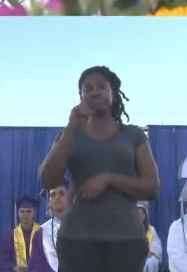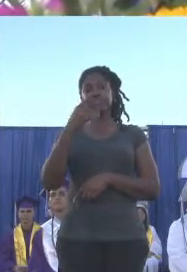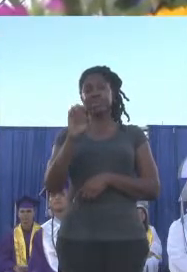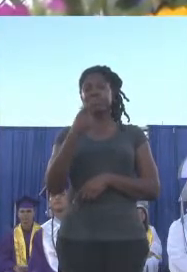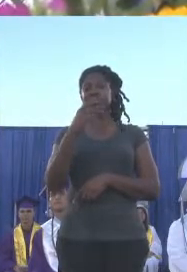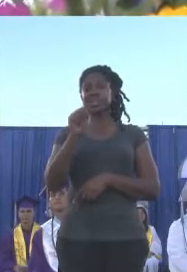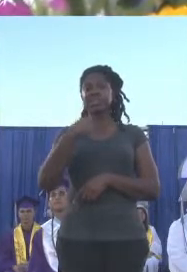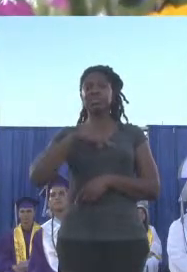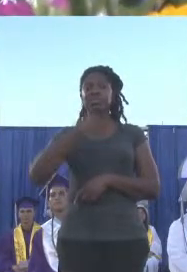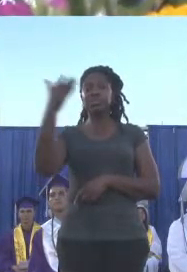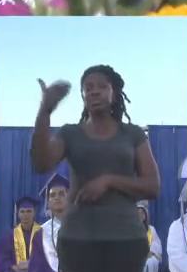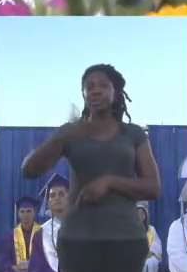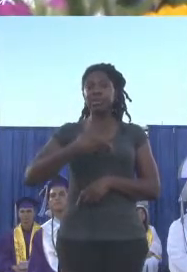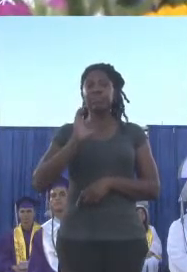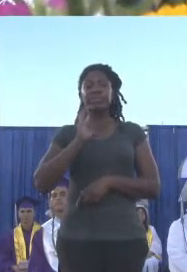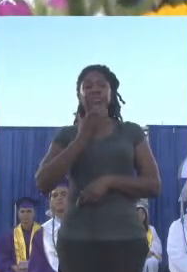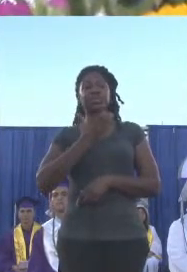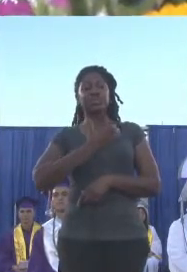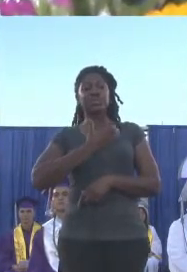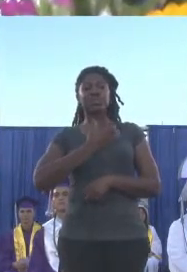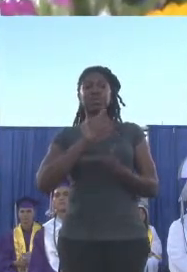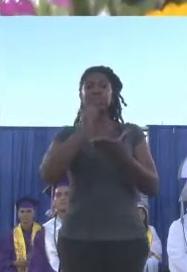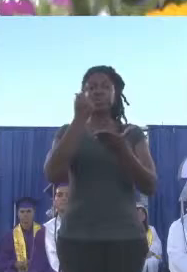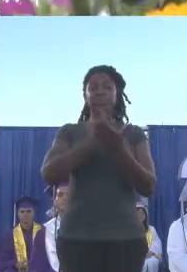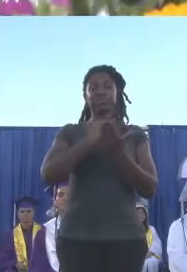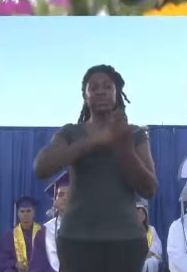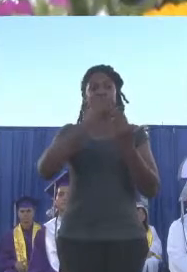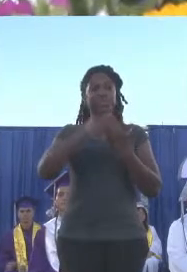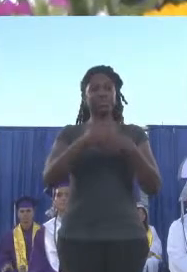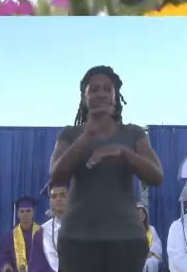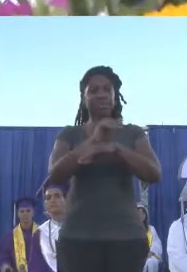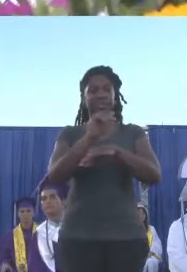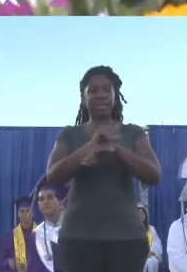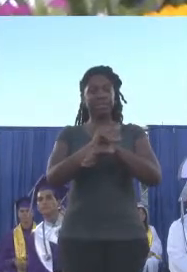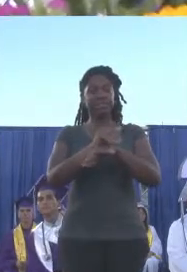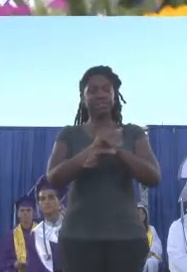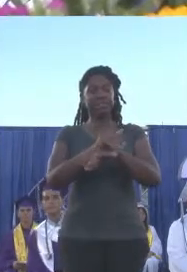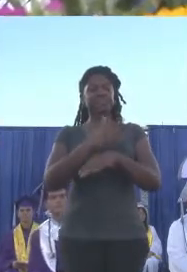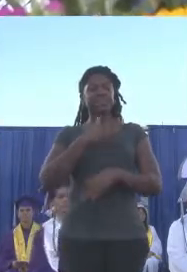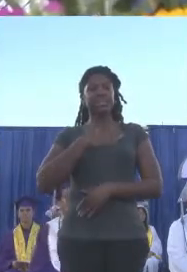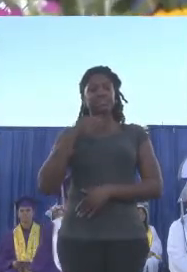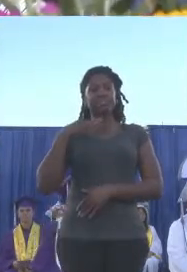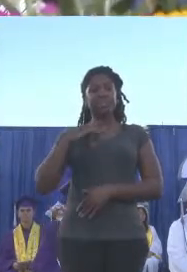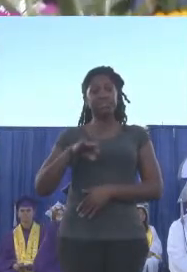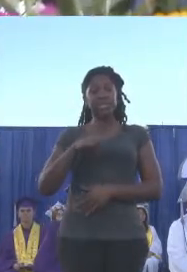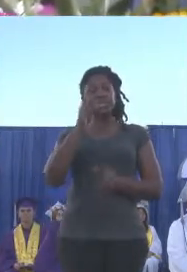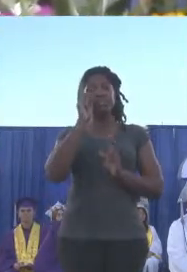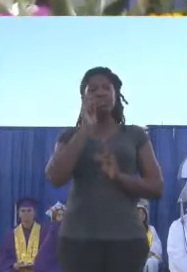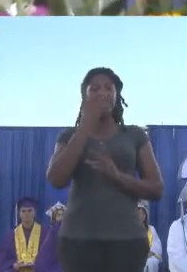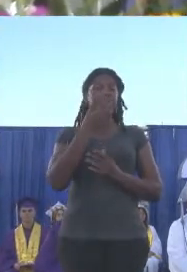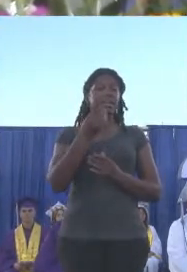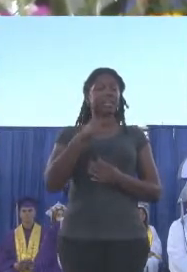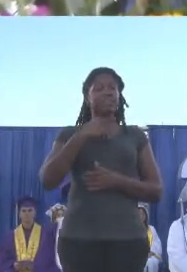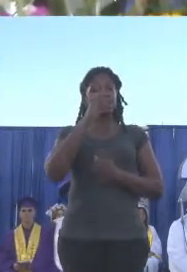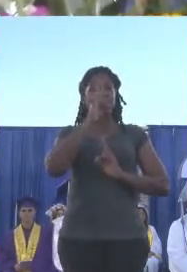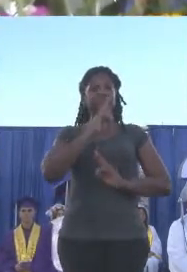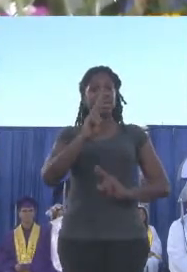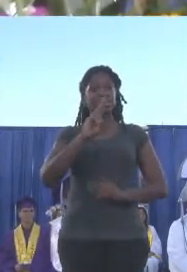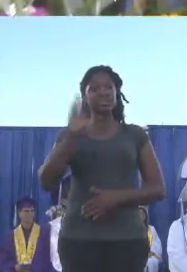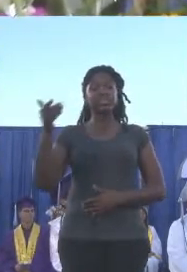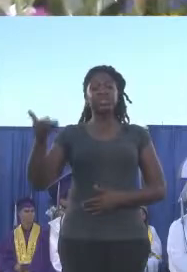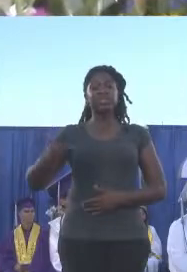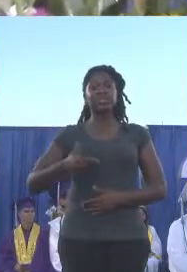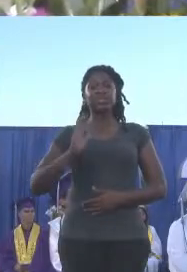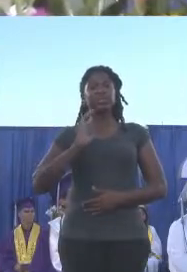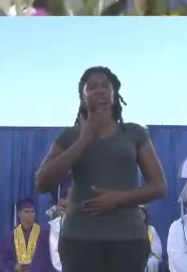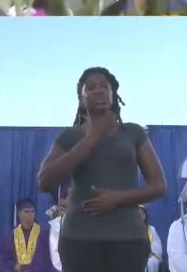our 2023 commencement ceremonies. It is my privilege at this time to introduce our platform guests.